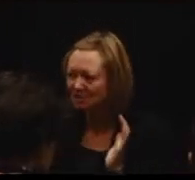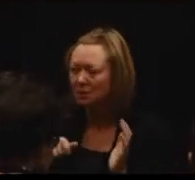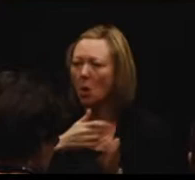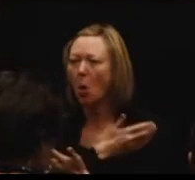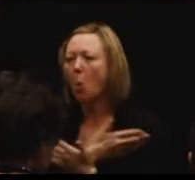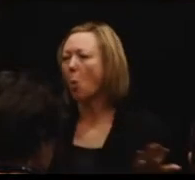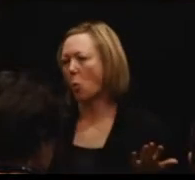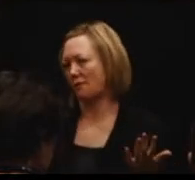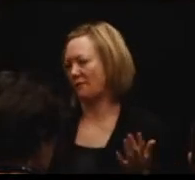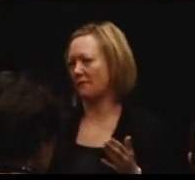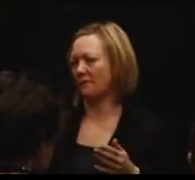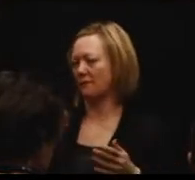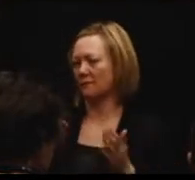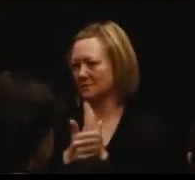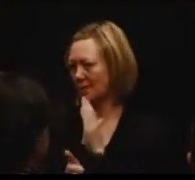out of those systems.